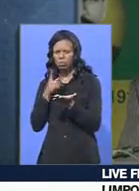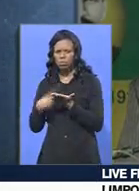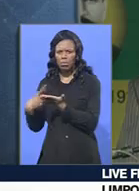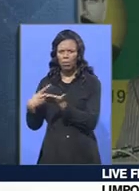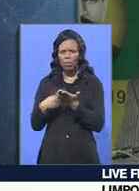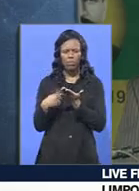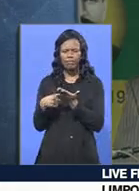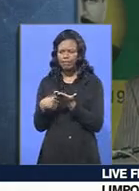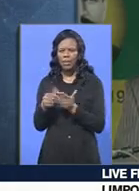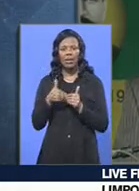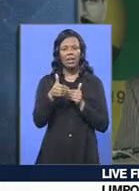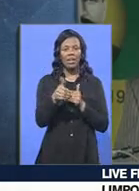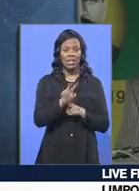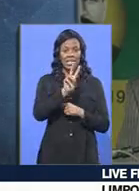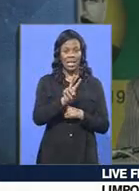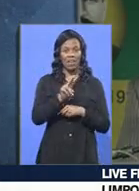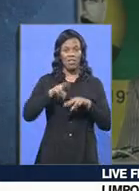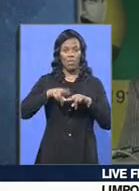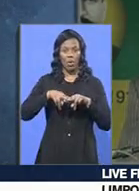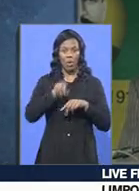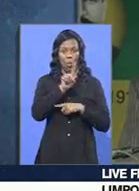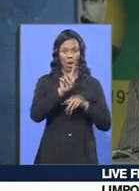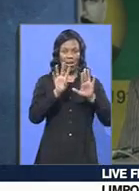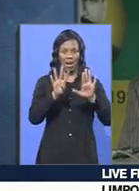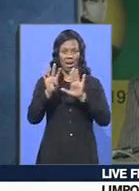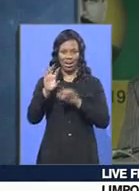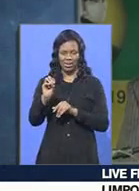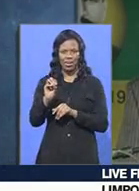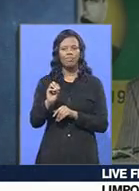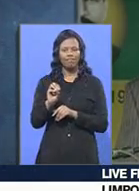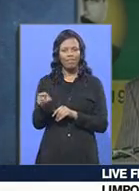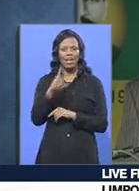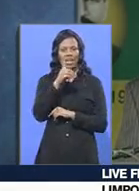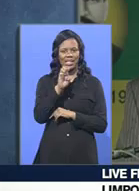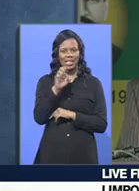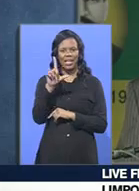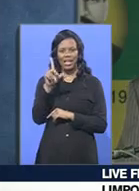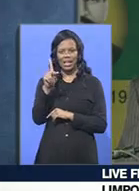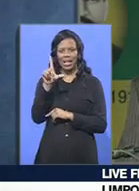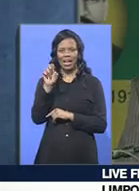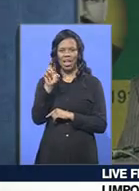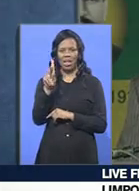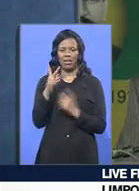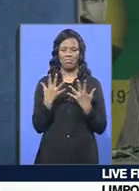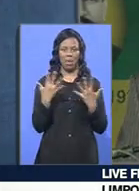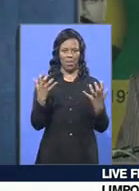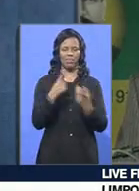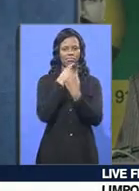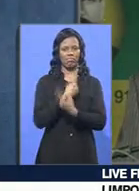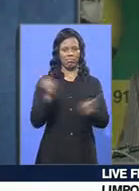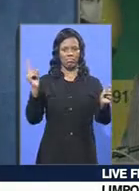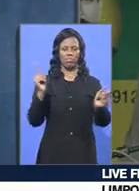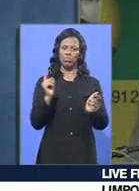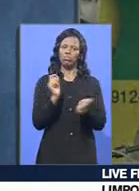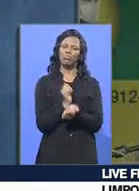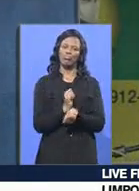February 1990, F.W. de Klerk announced Mandela's release in Parliament. It was a